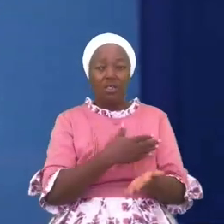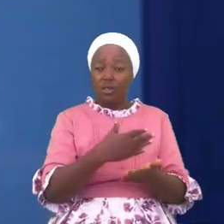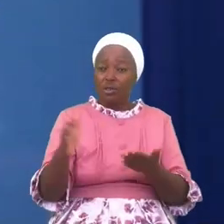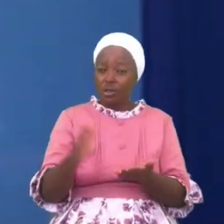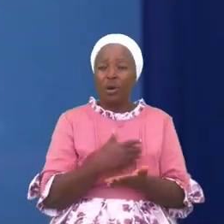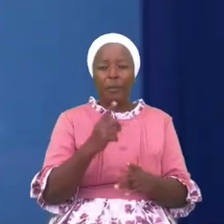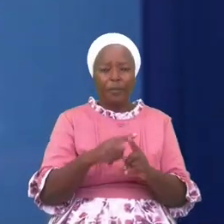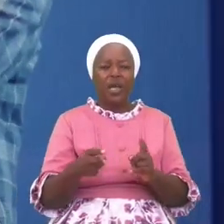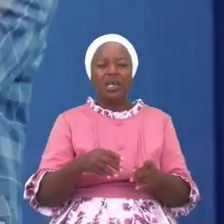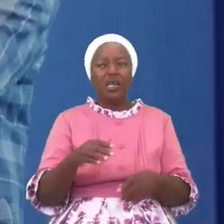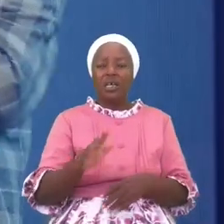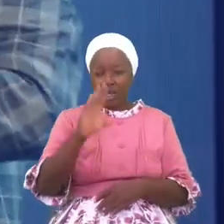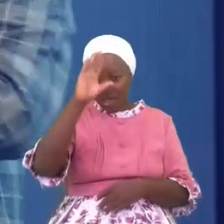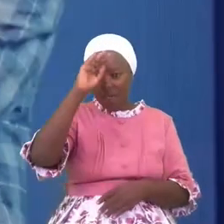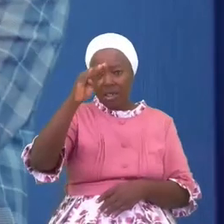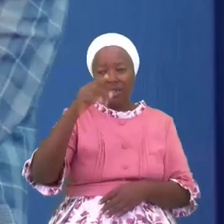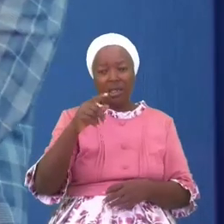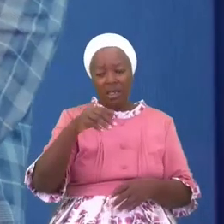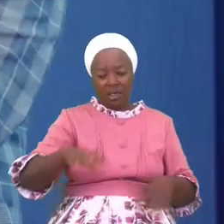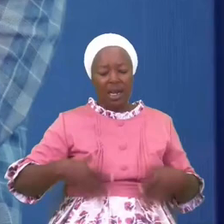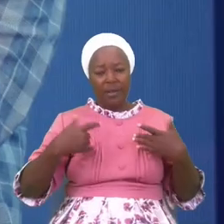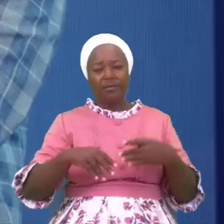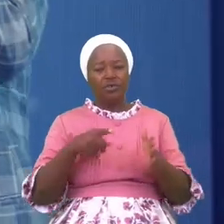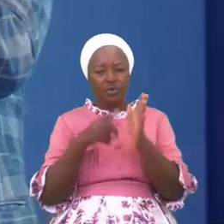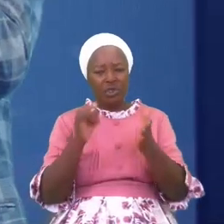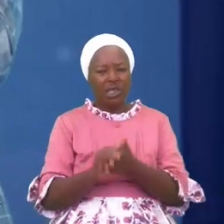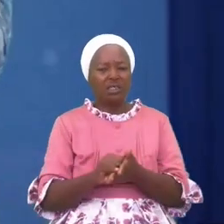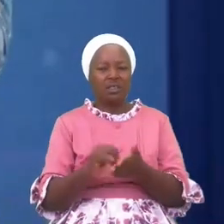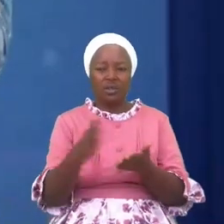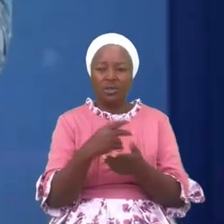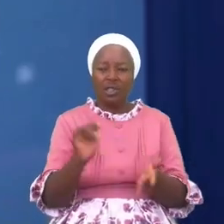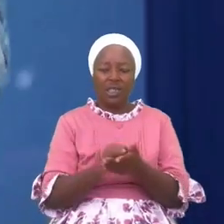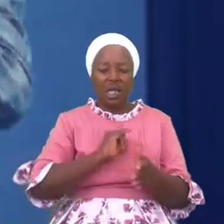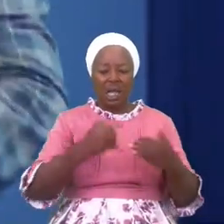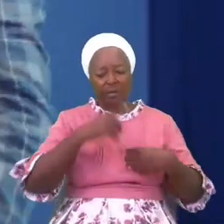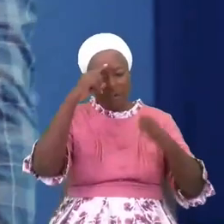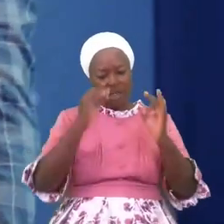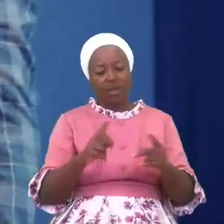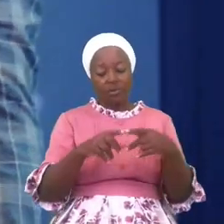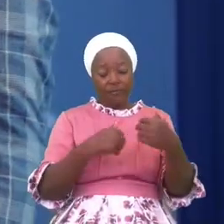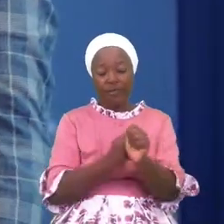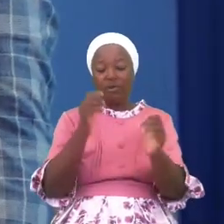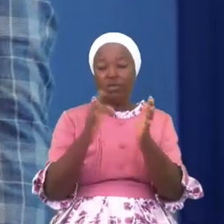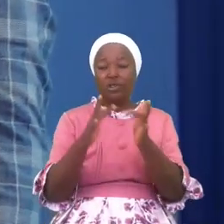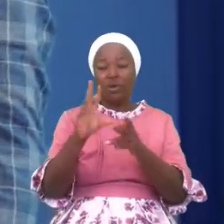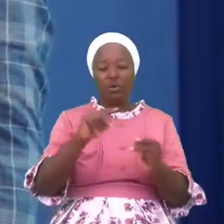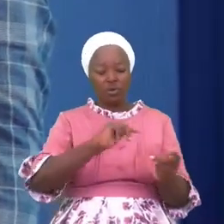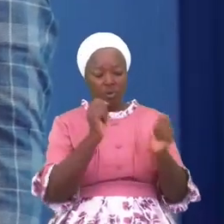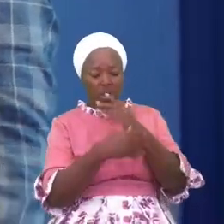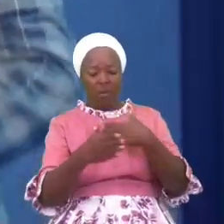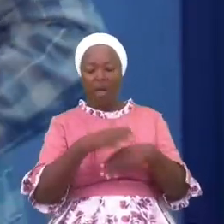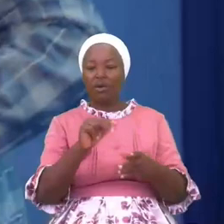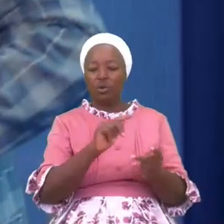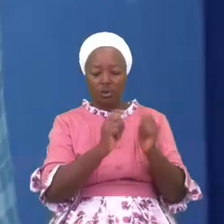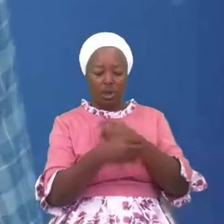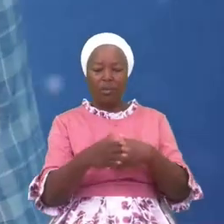follow Jesus. No turning back. No turning back. I have decided, I called him